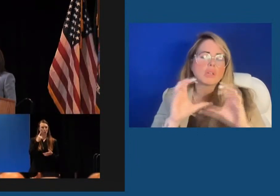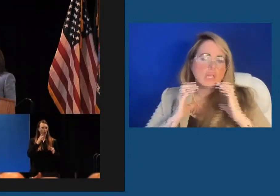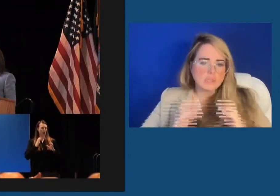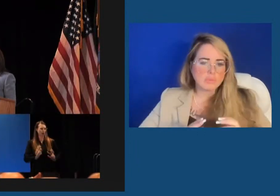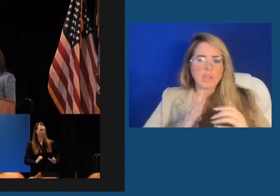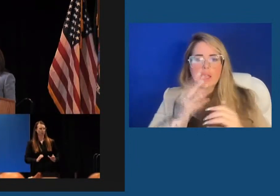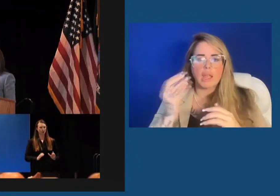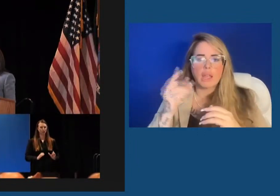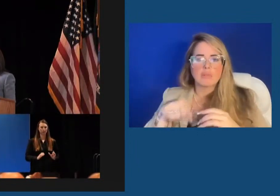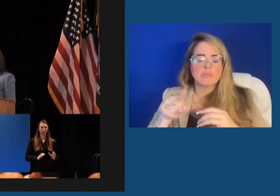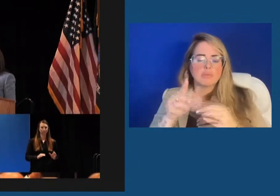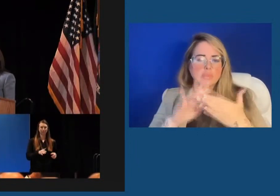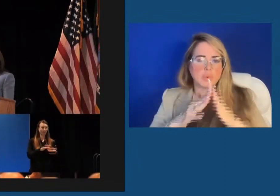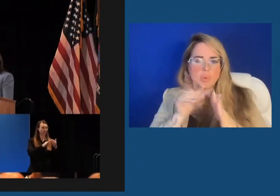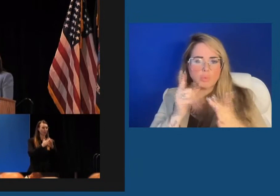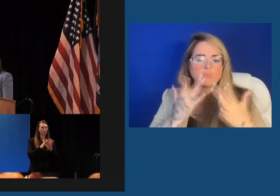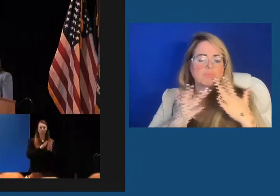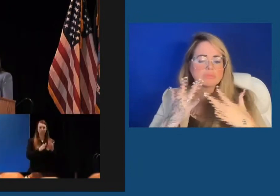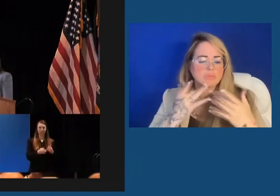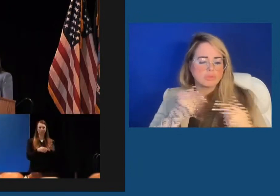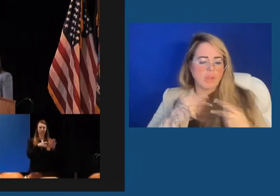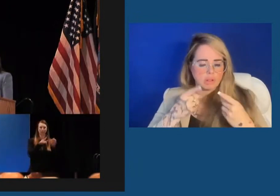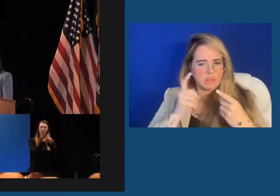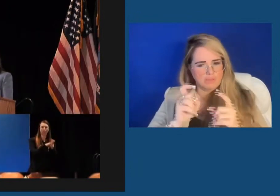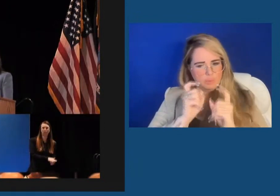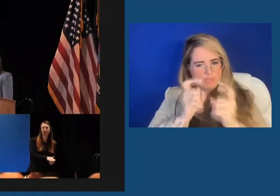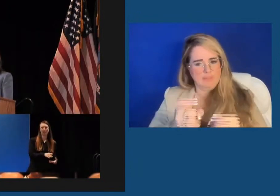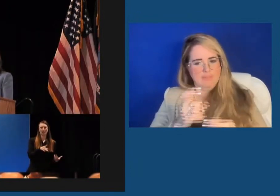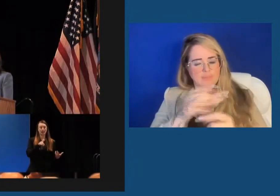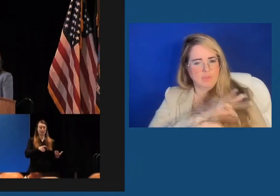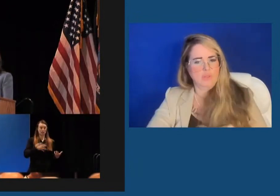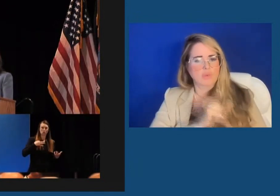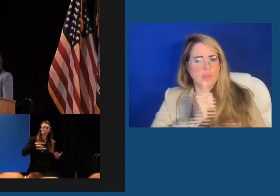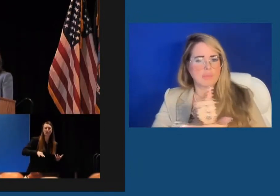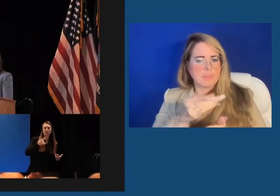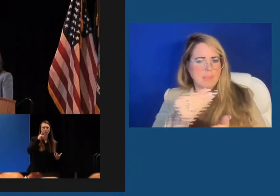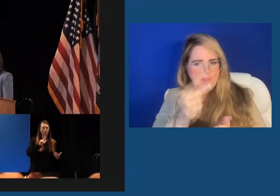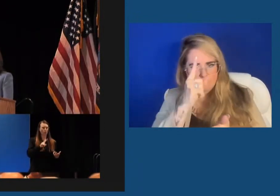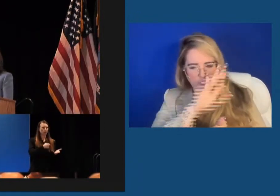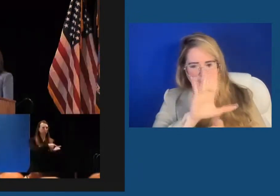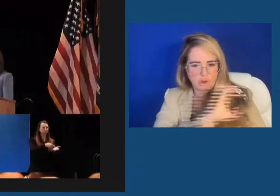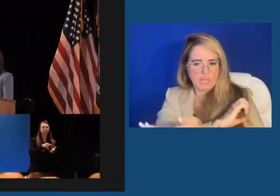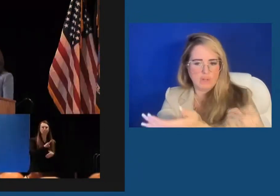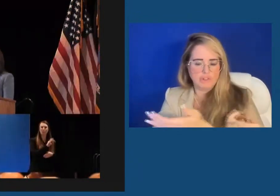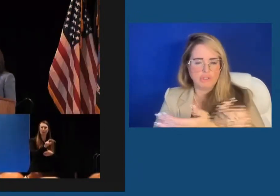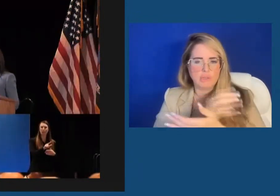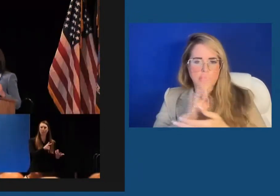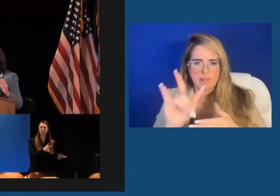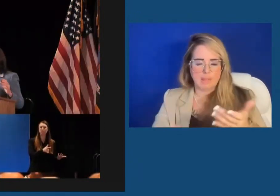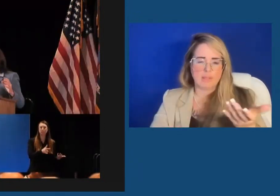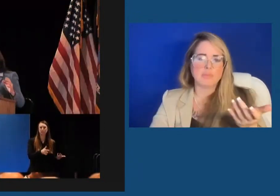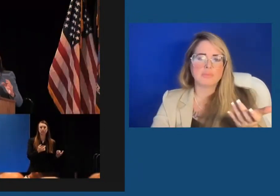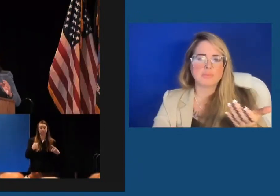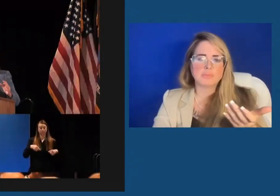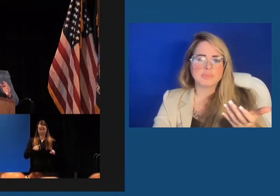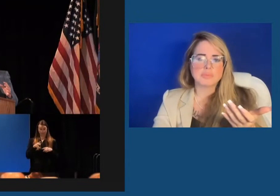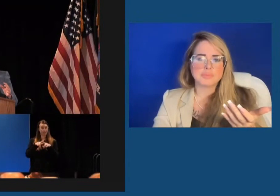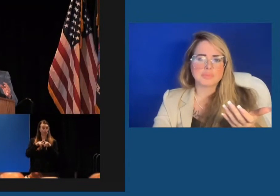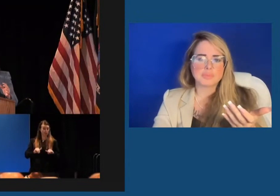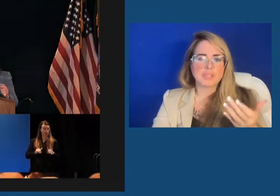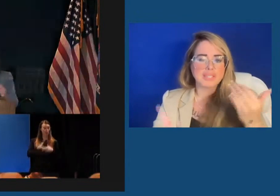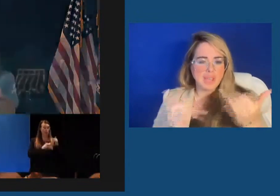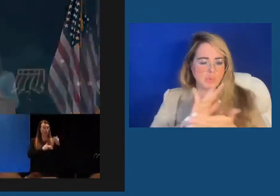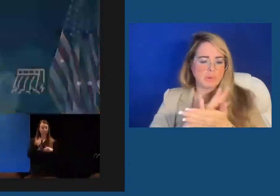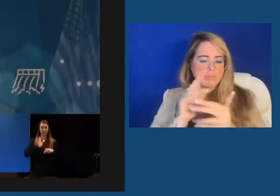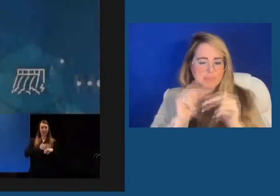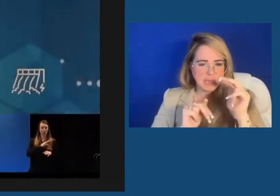they have credits to help them pay for their energy bills. So while we're building up our clean energy